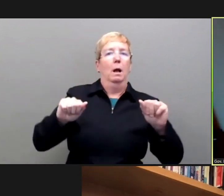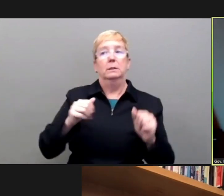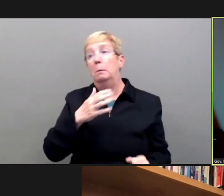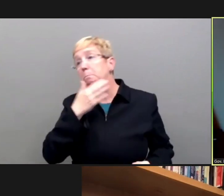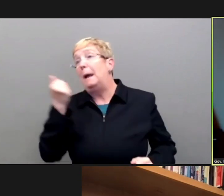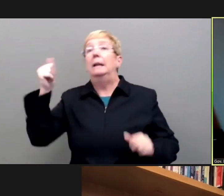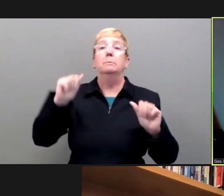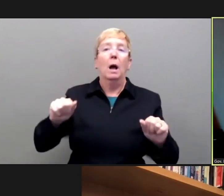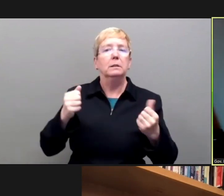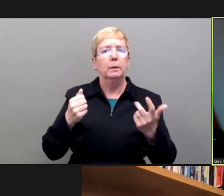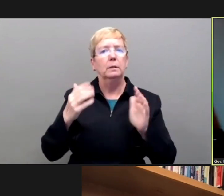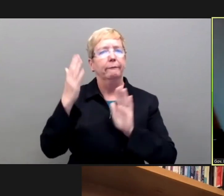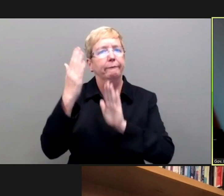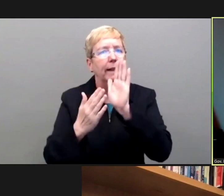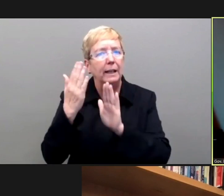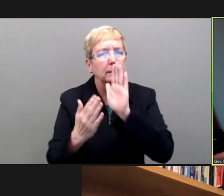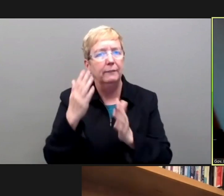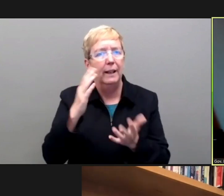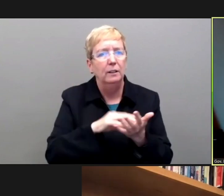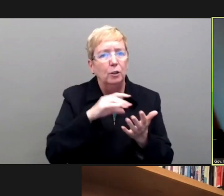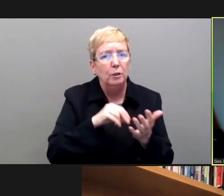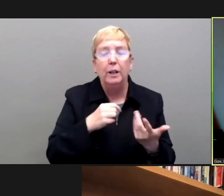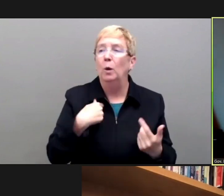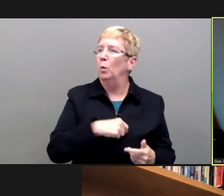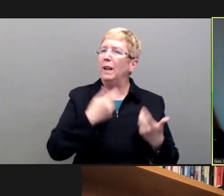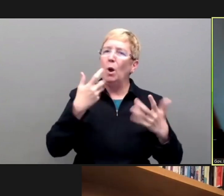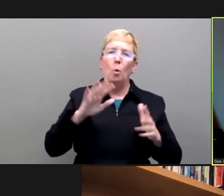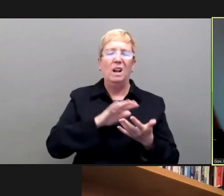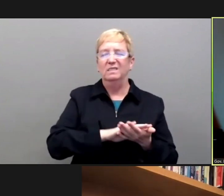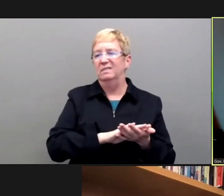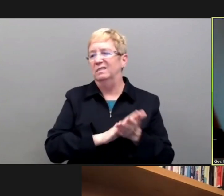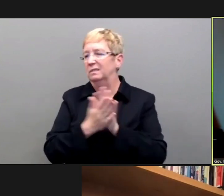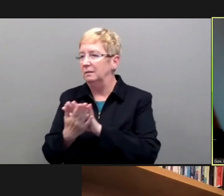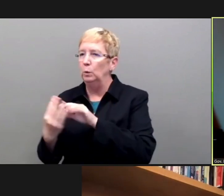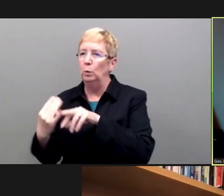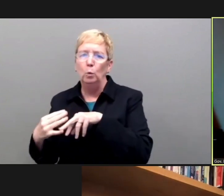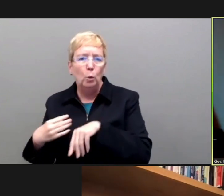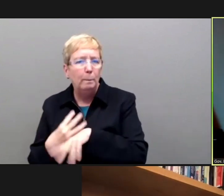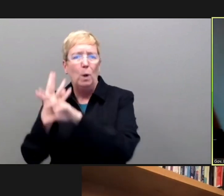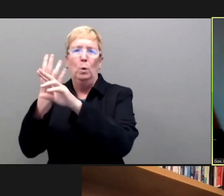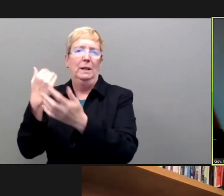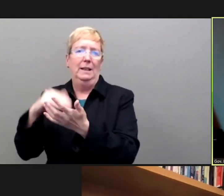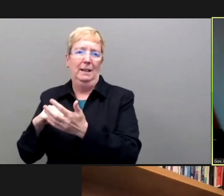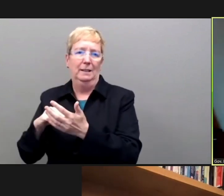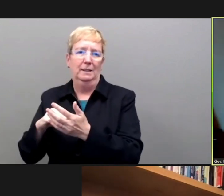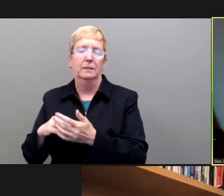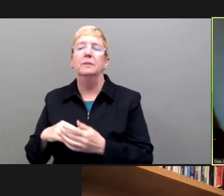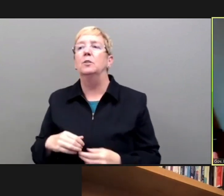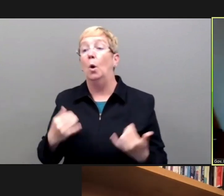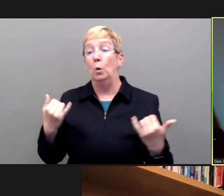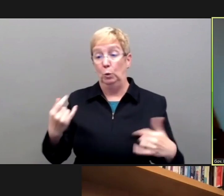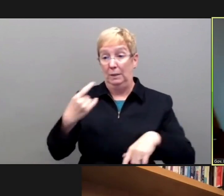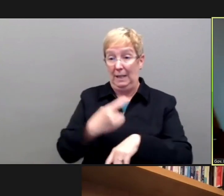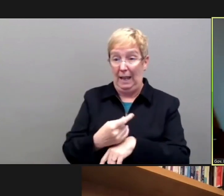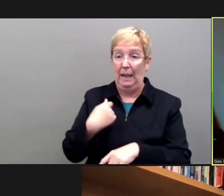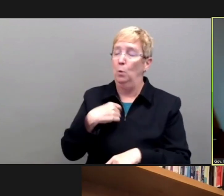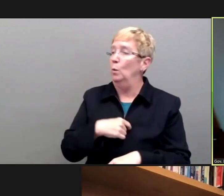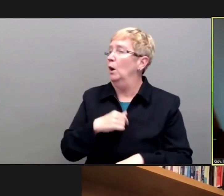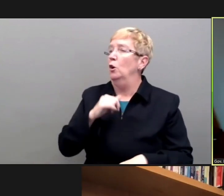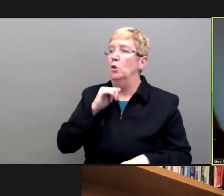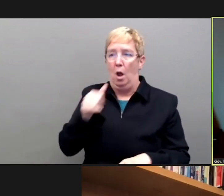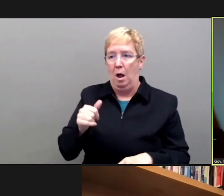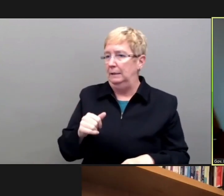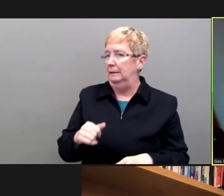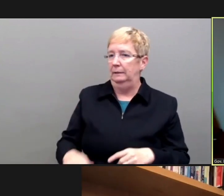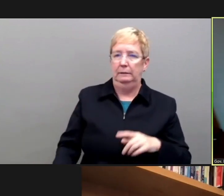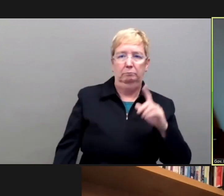to keep pushing masks indoors and vaccines. So today we aren't modeling that. We're not going to tell a school